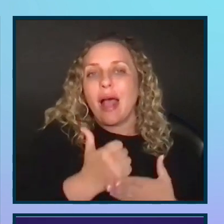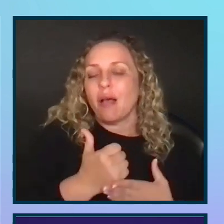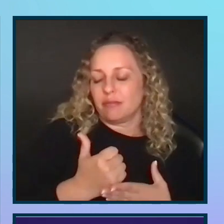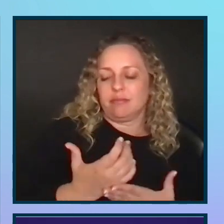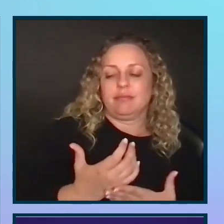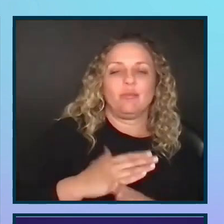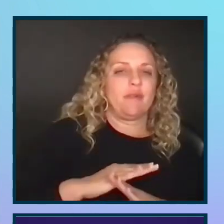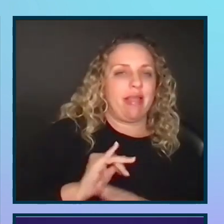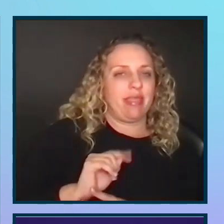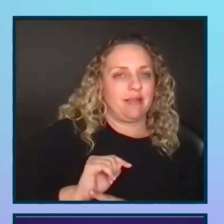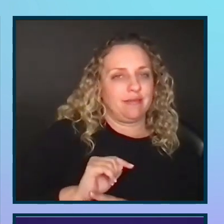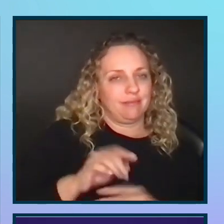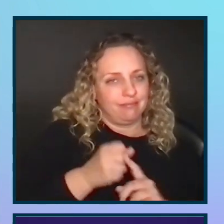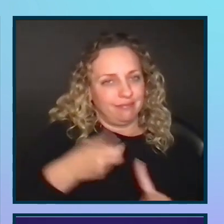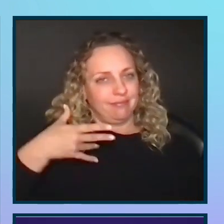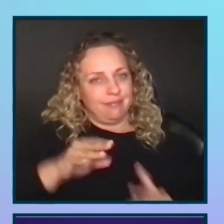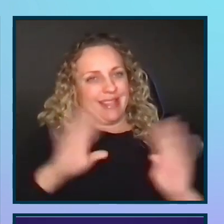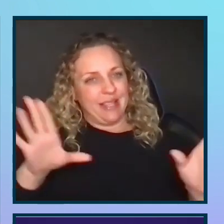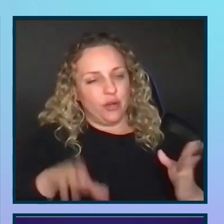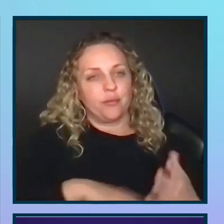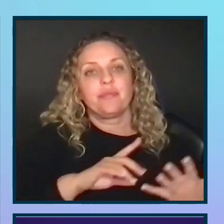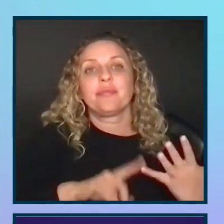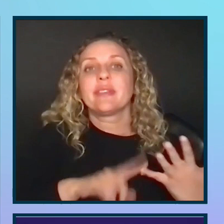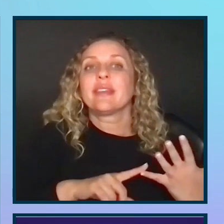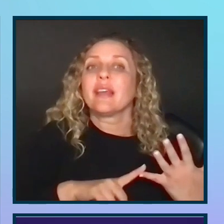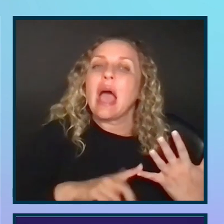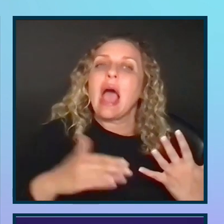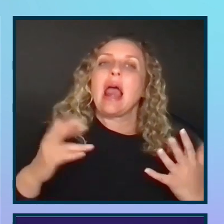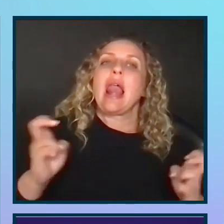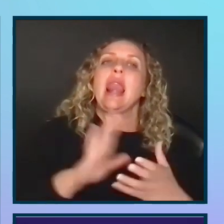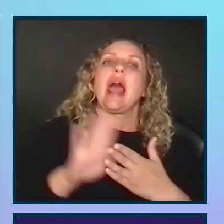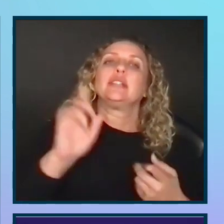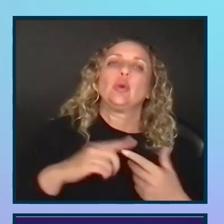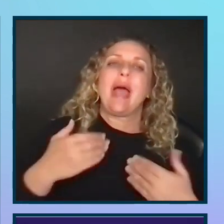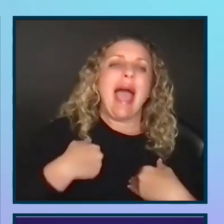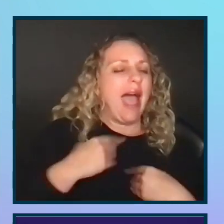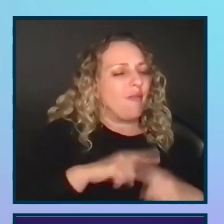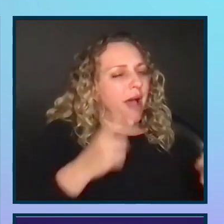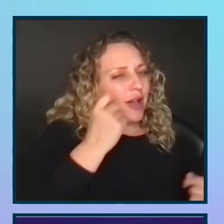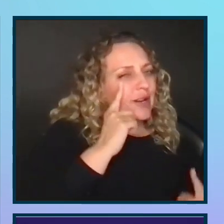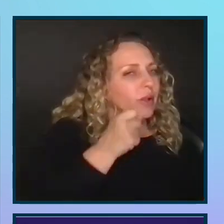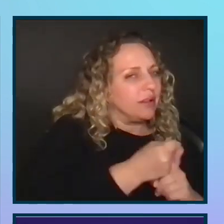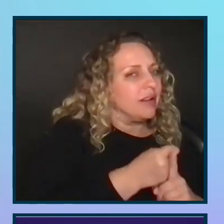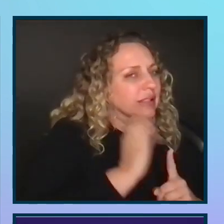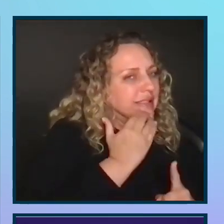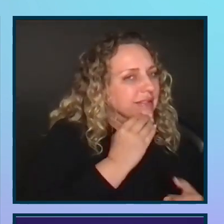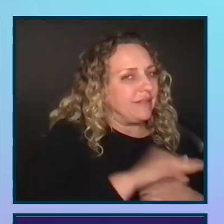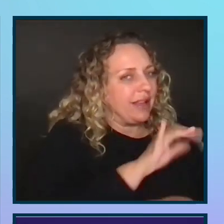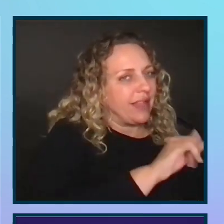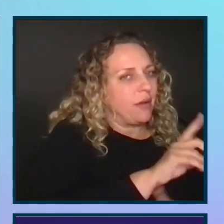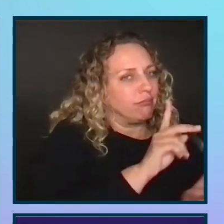them. 5, things that seem like nice to haves are oftentimes make or break for somebody with cognitive disabilities.